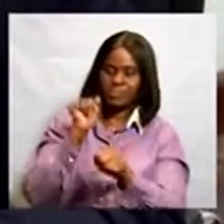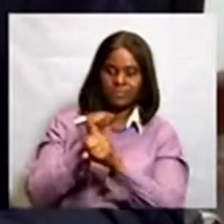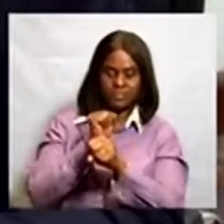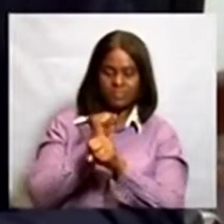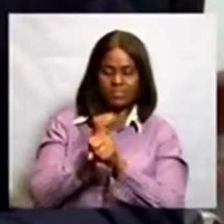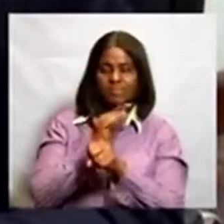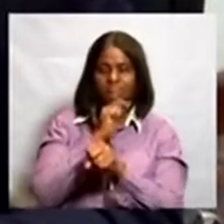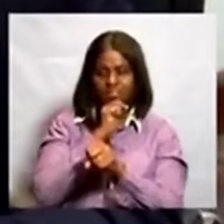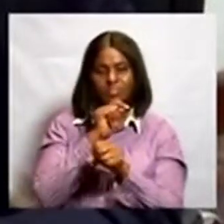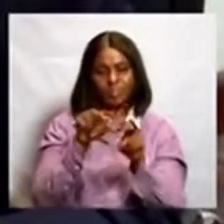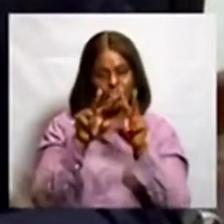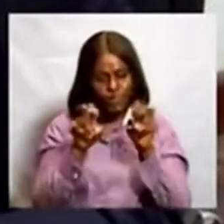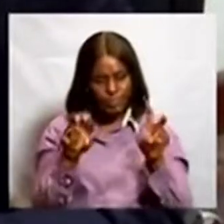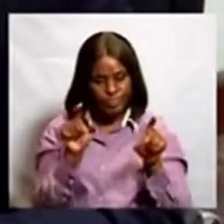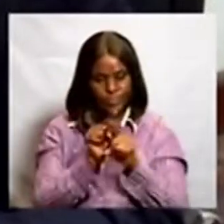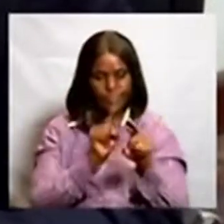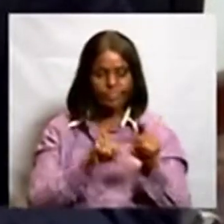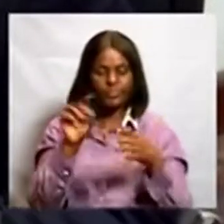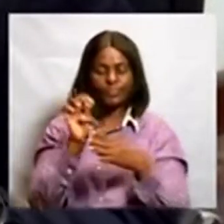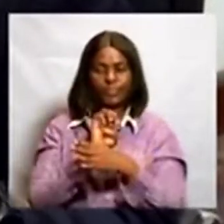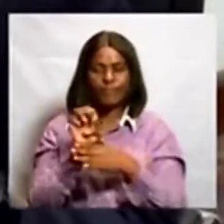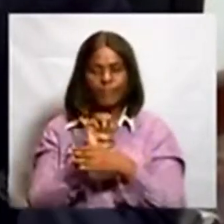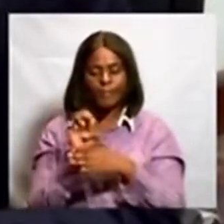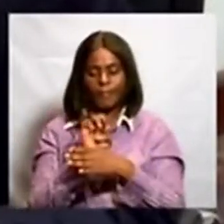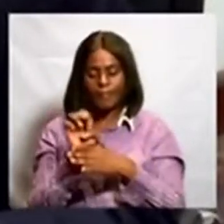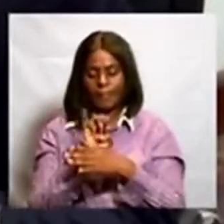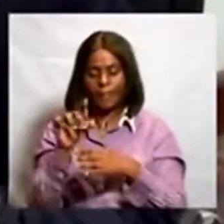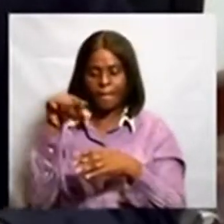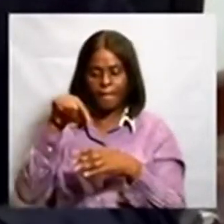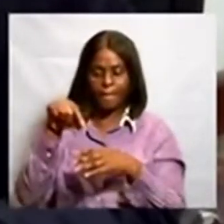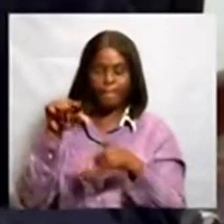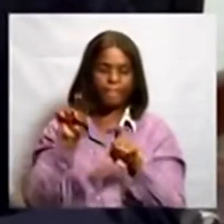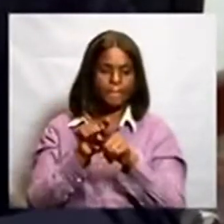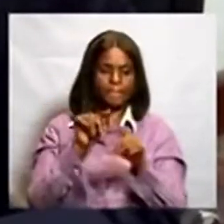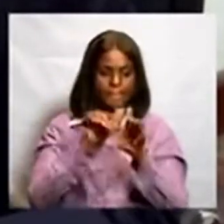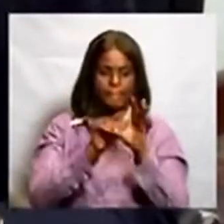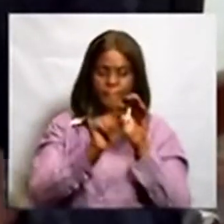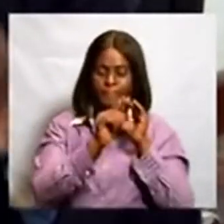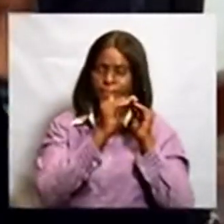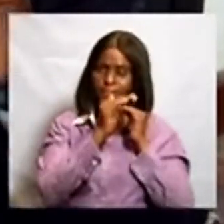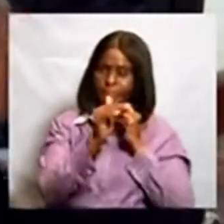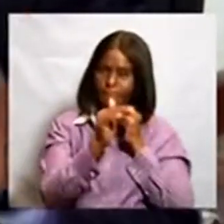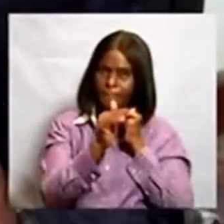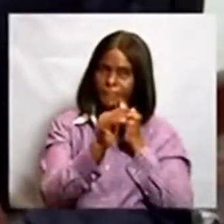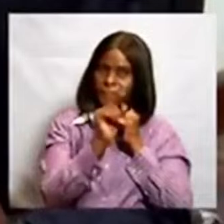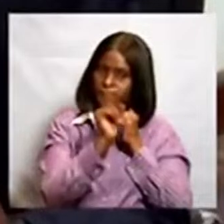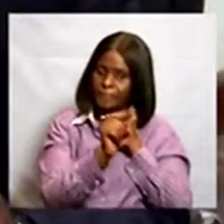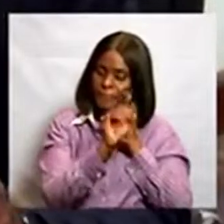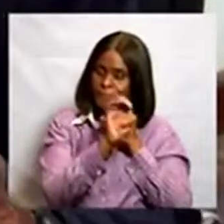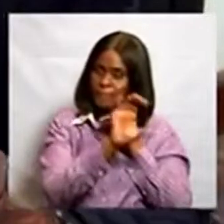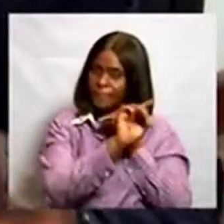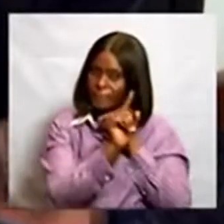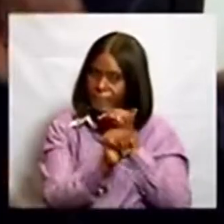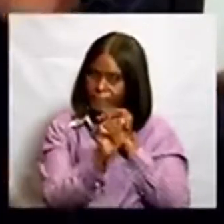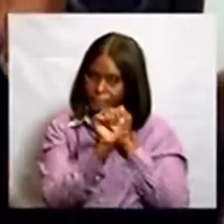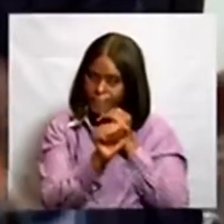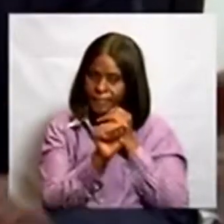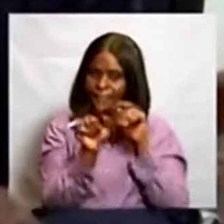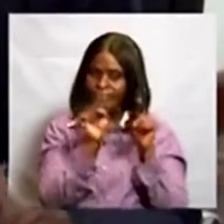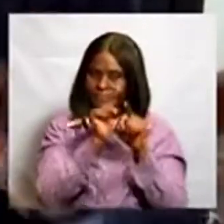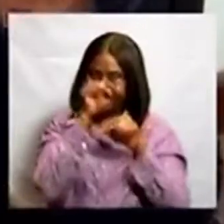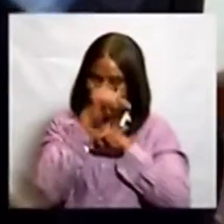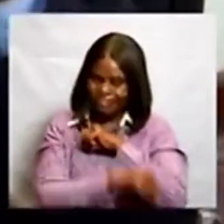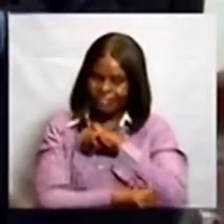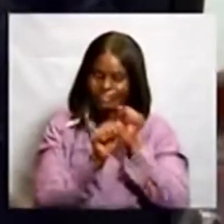on verifying and evaluating qualifications at that level. ECZ can go